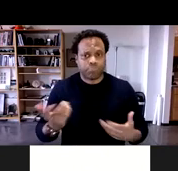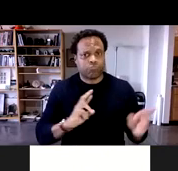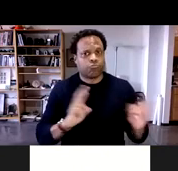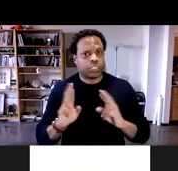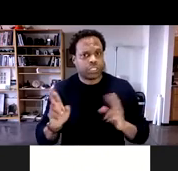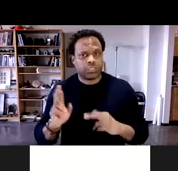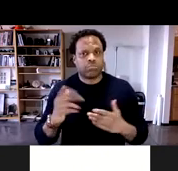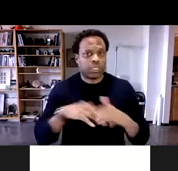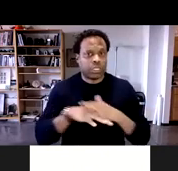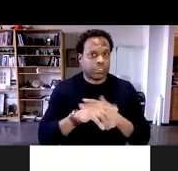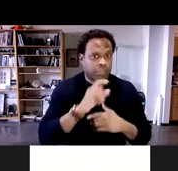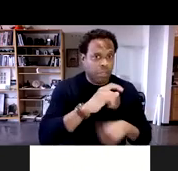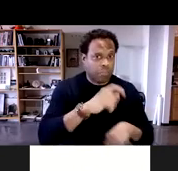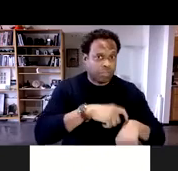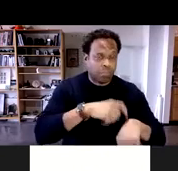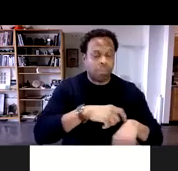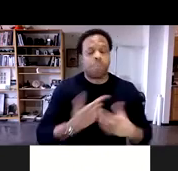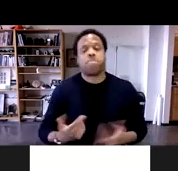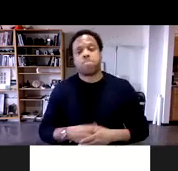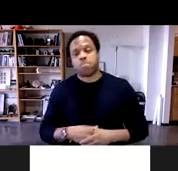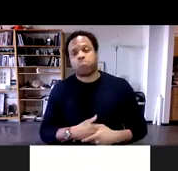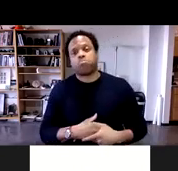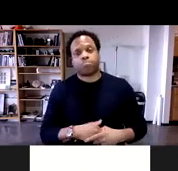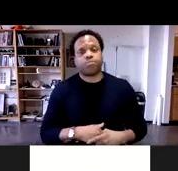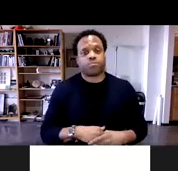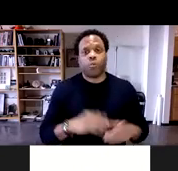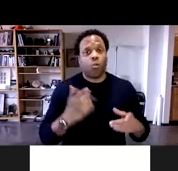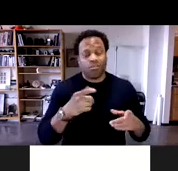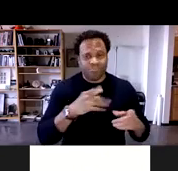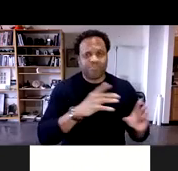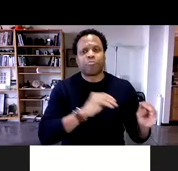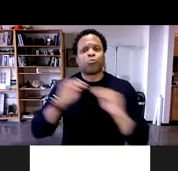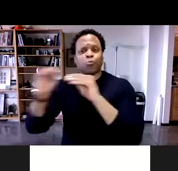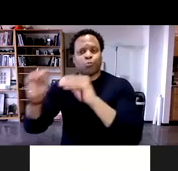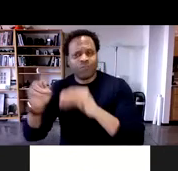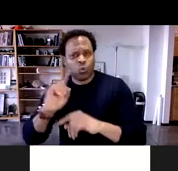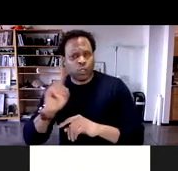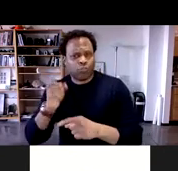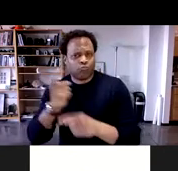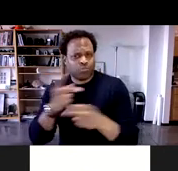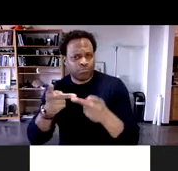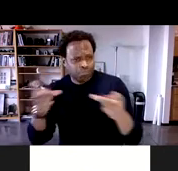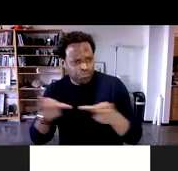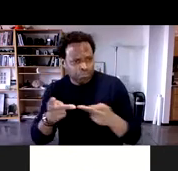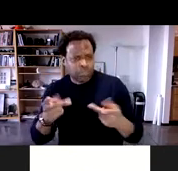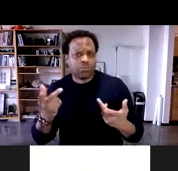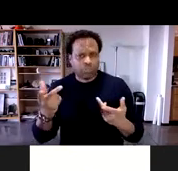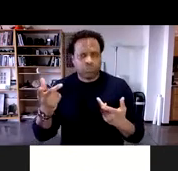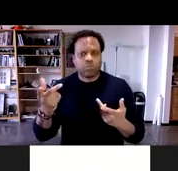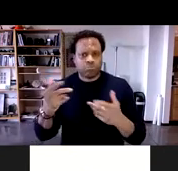have little like hotspots sort of set up so that whenever the time comes, you can just move them and move along.